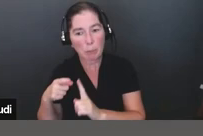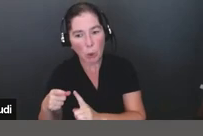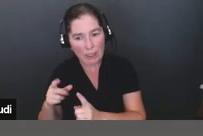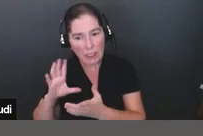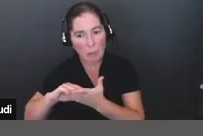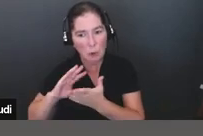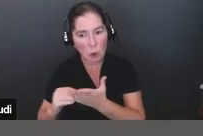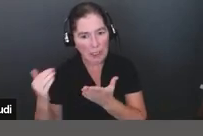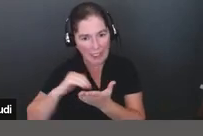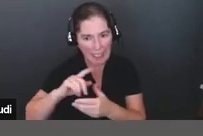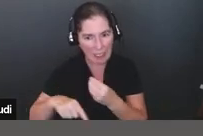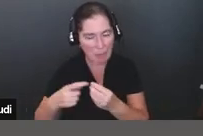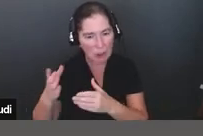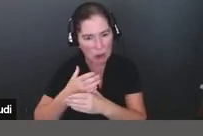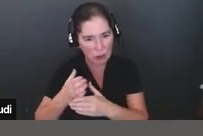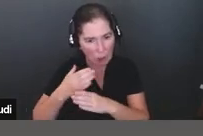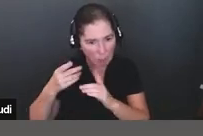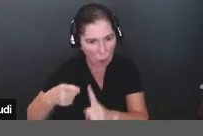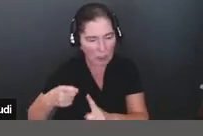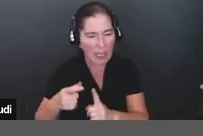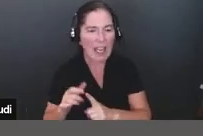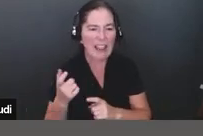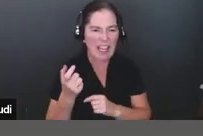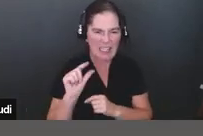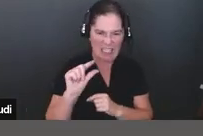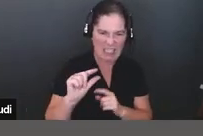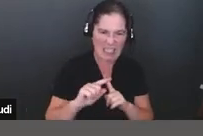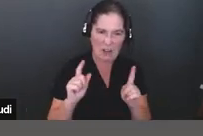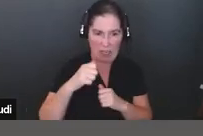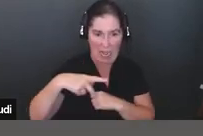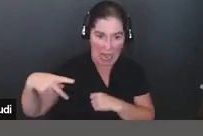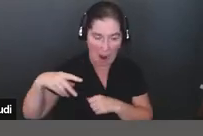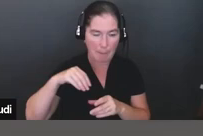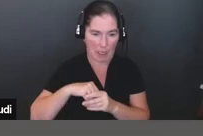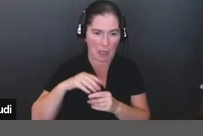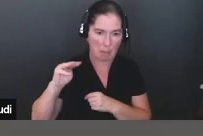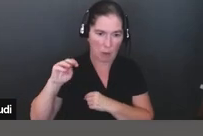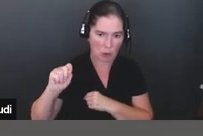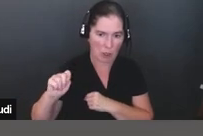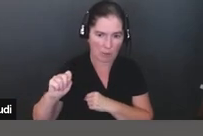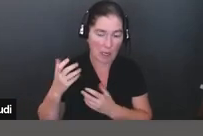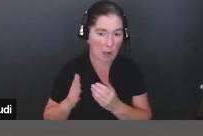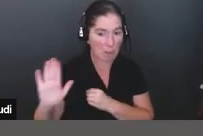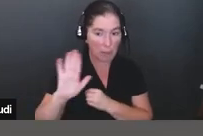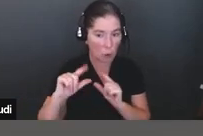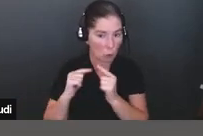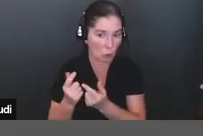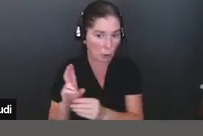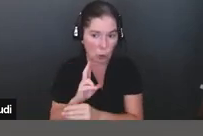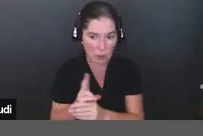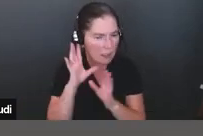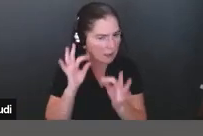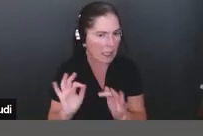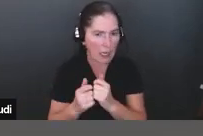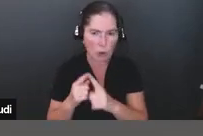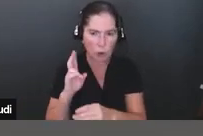about SharePoint. That's a different feature or different app within Microsoft, and that might be something that your group is using. You have to decide what you're going to do,